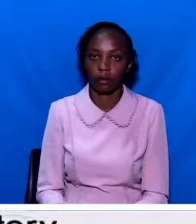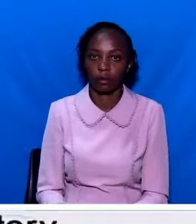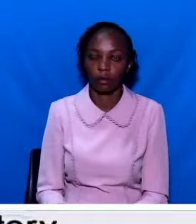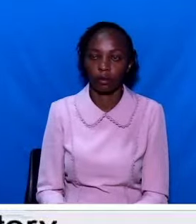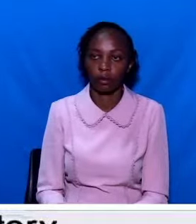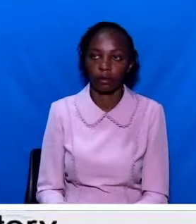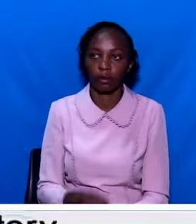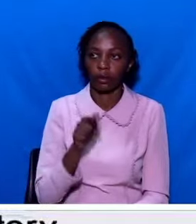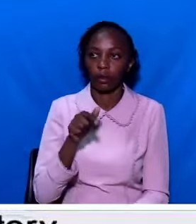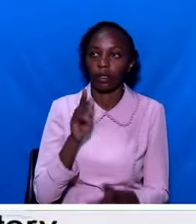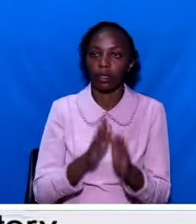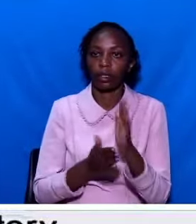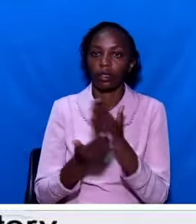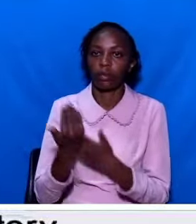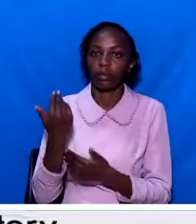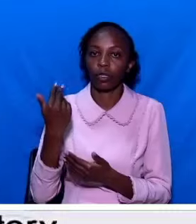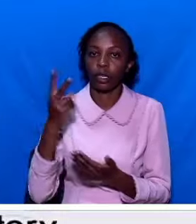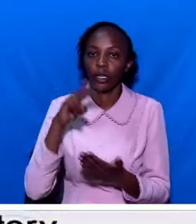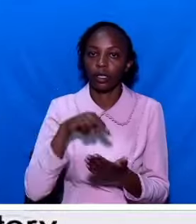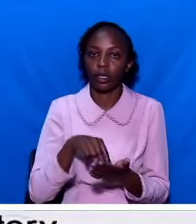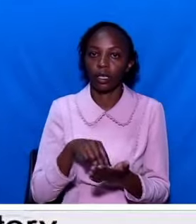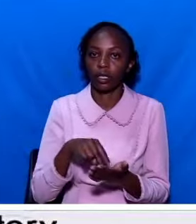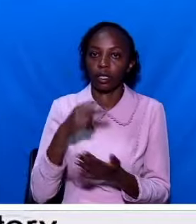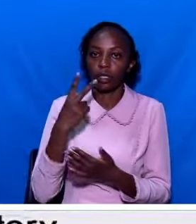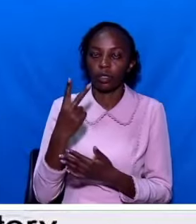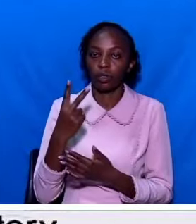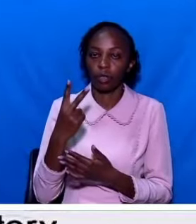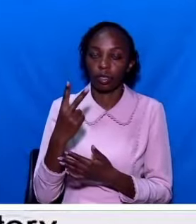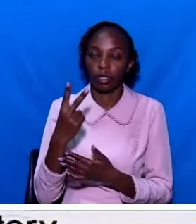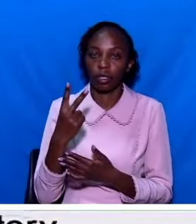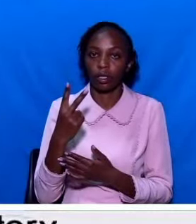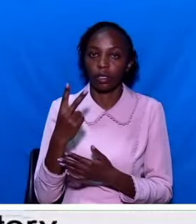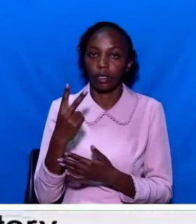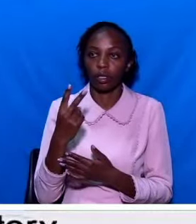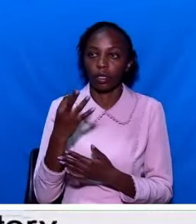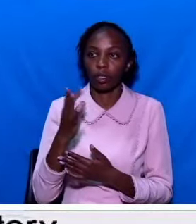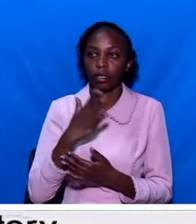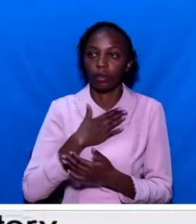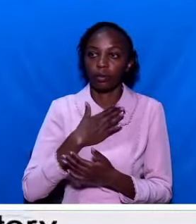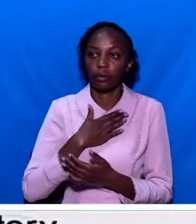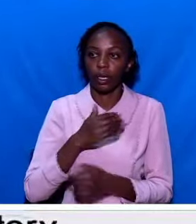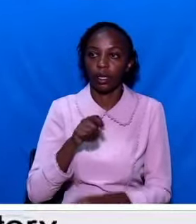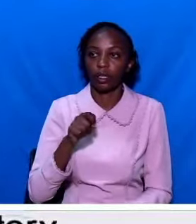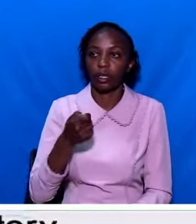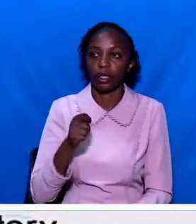This morning I stand before two of my very key